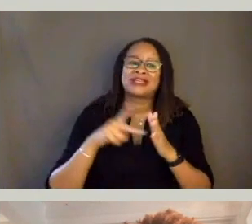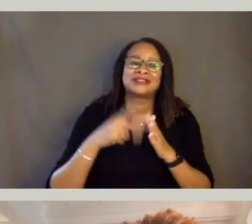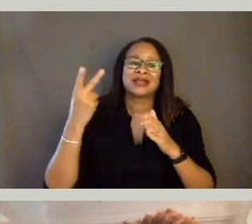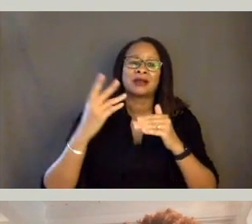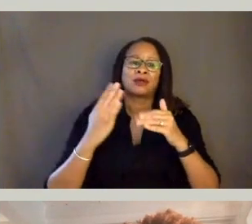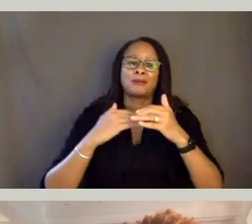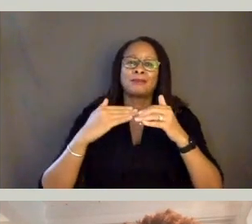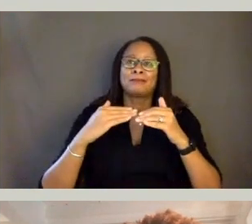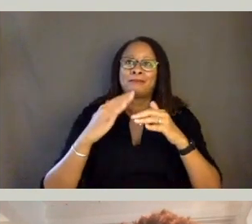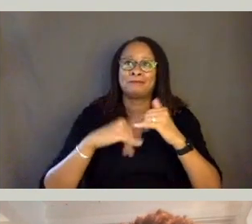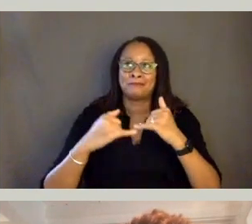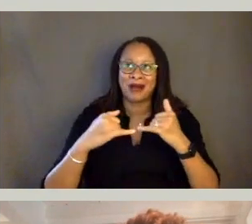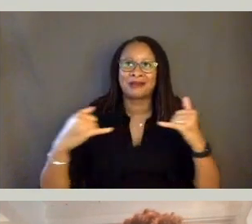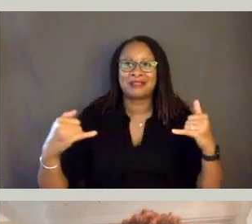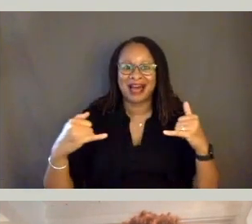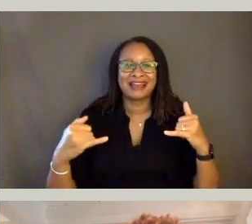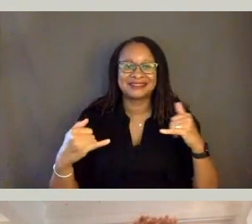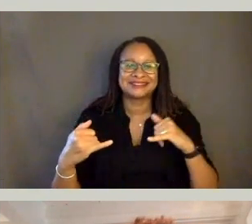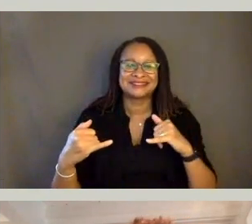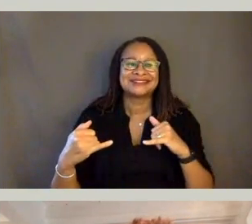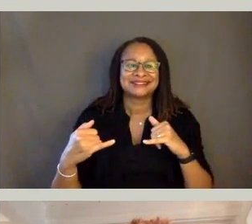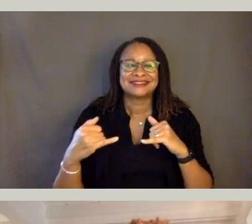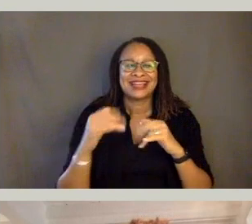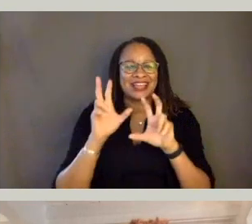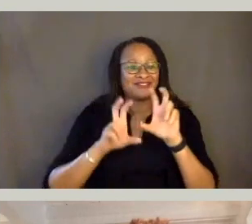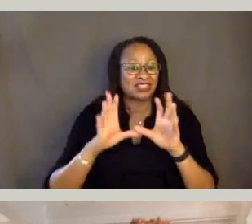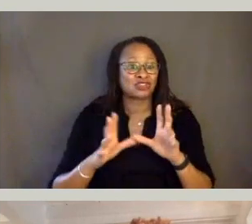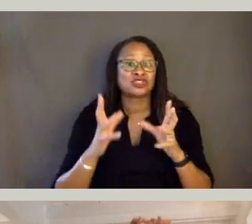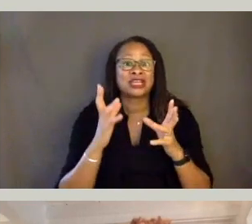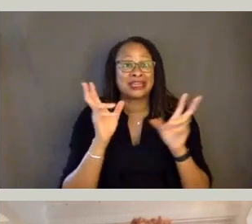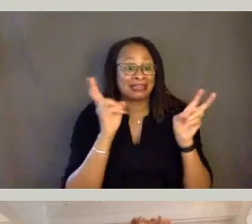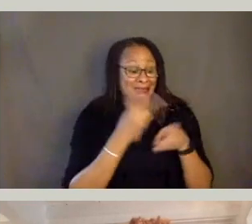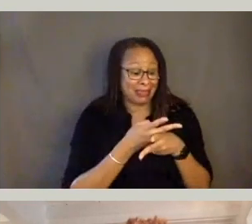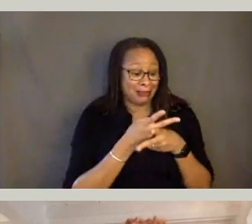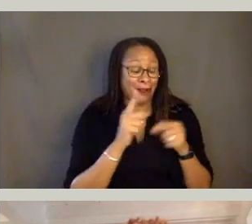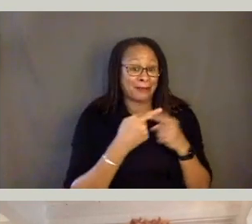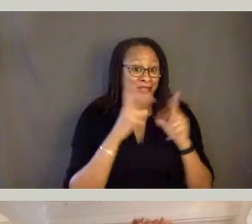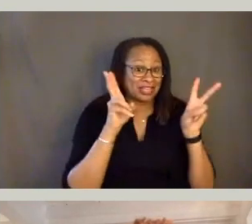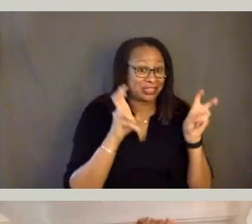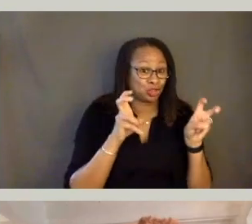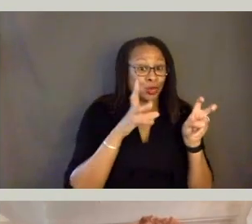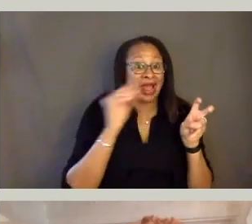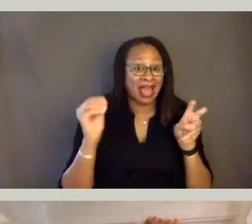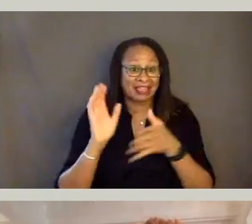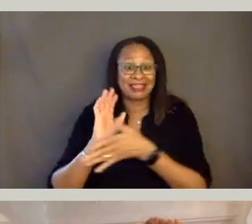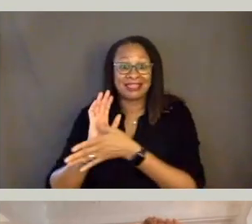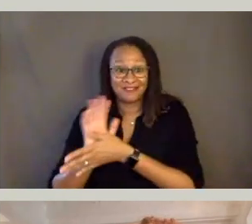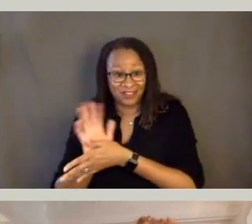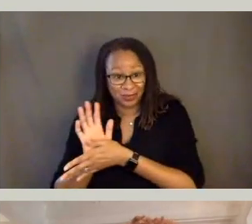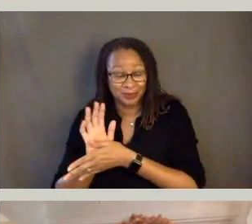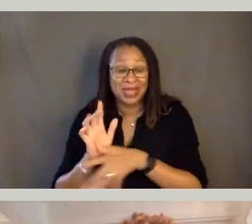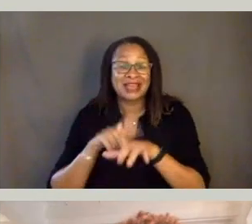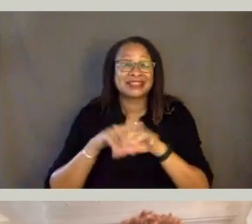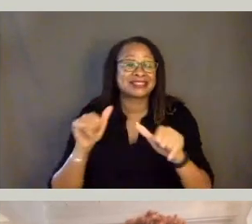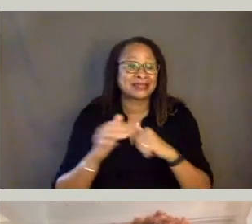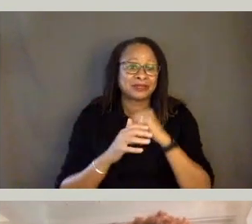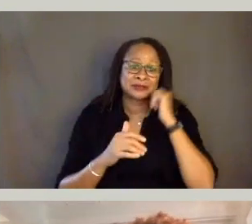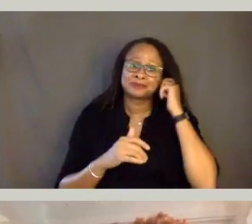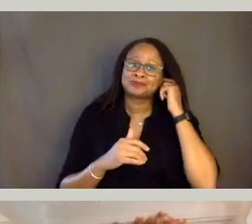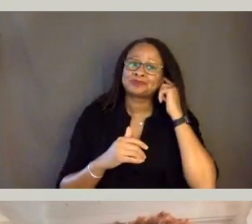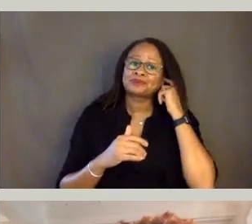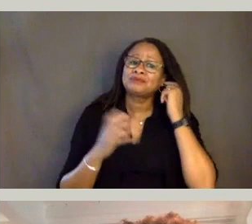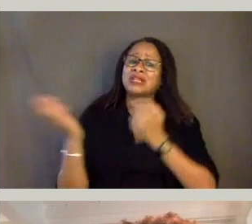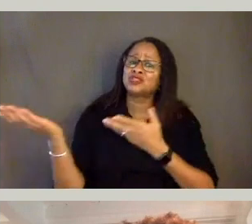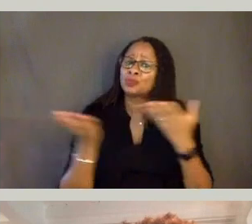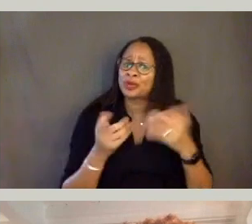about the issue and the film. And so I think the onus on filmmakers to bring these folks into your conversation and